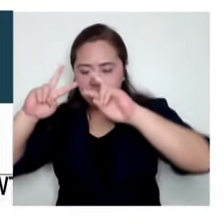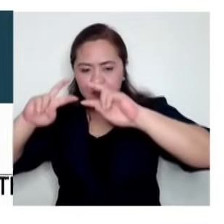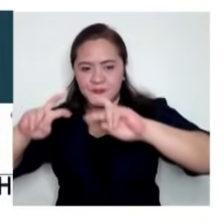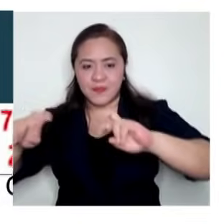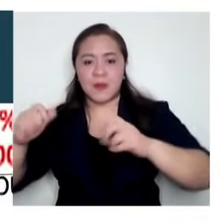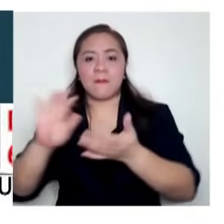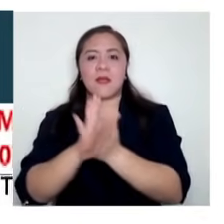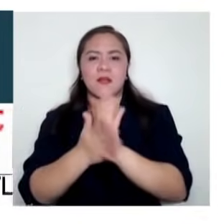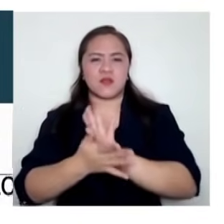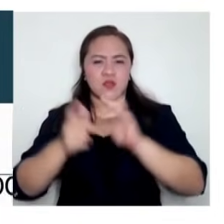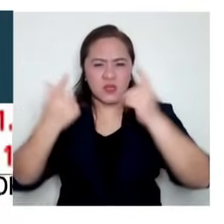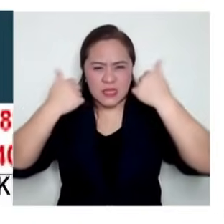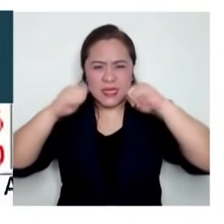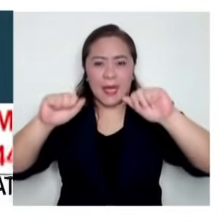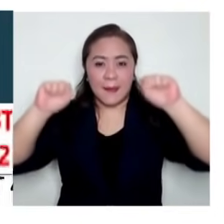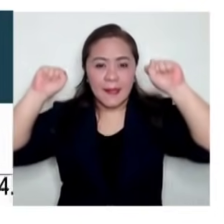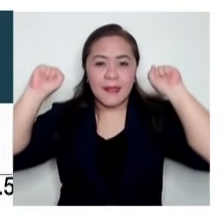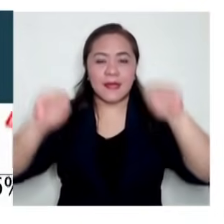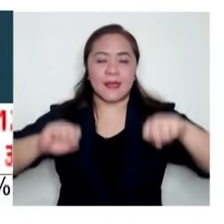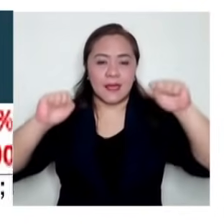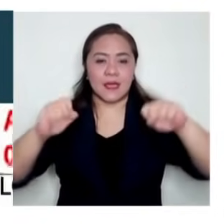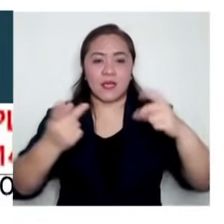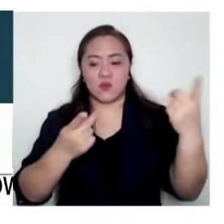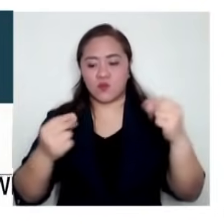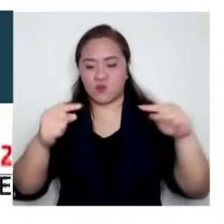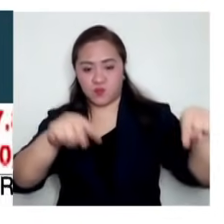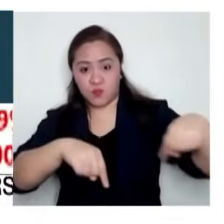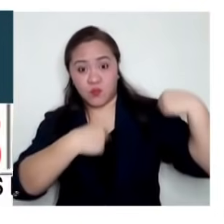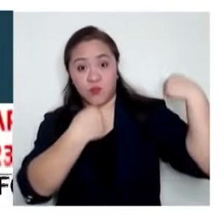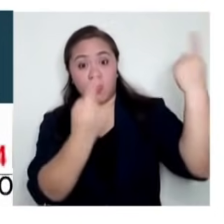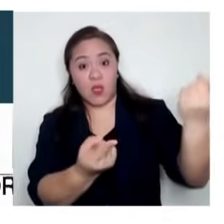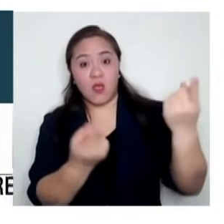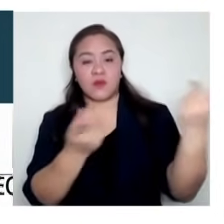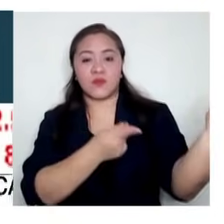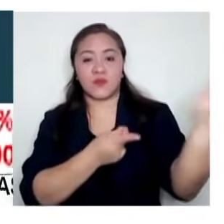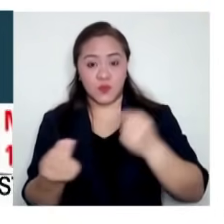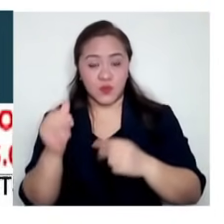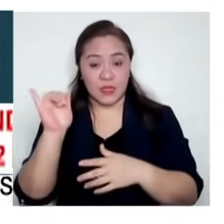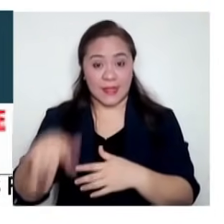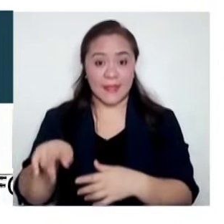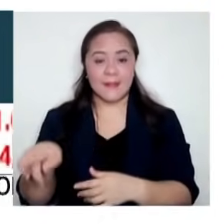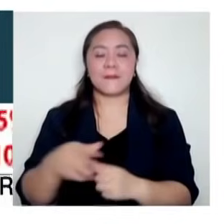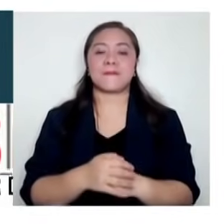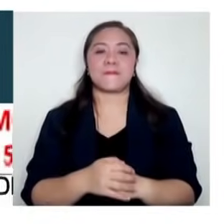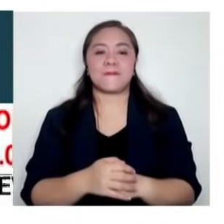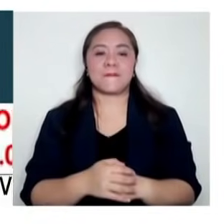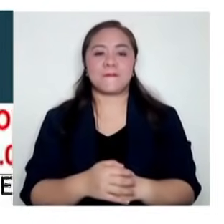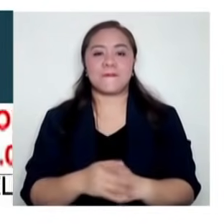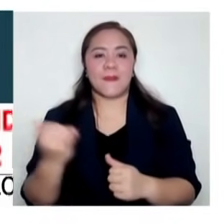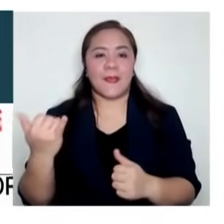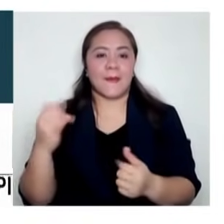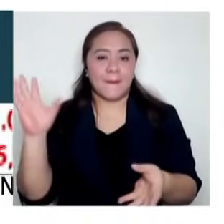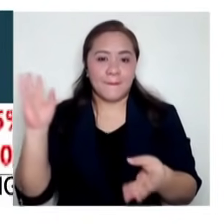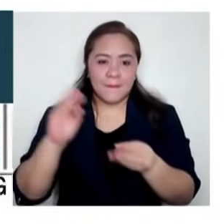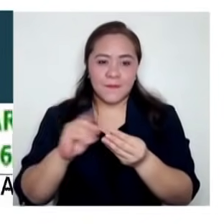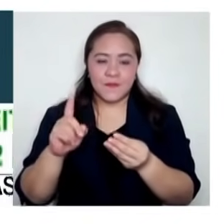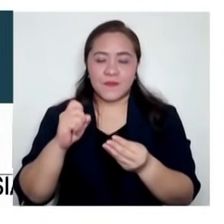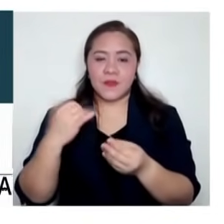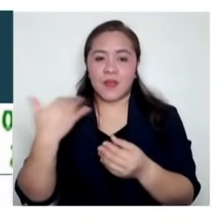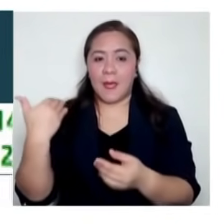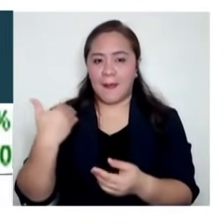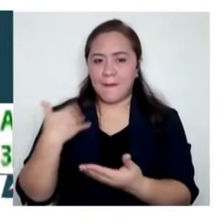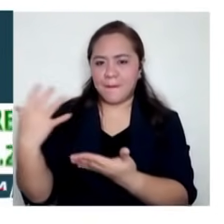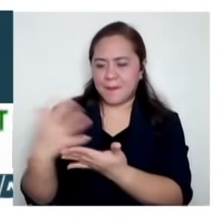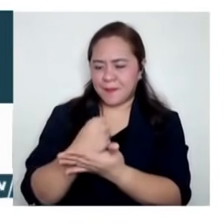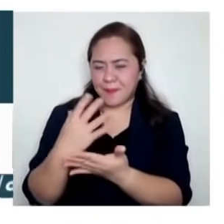capacity as what we had been doing from the very start. And I think we have, we had gains already, but